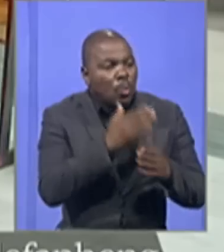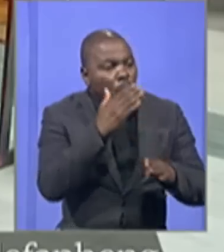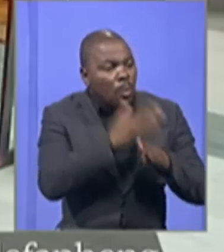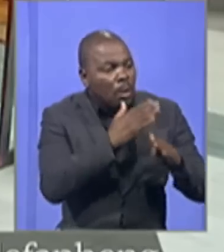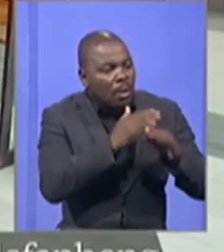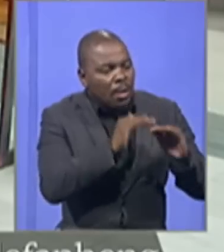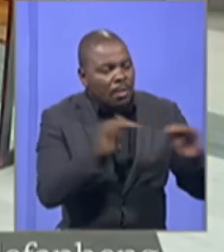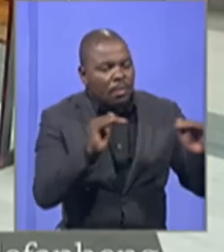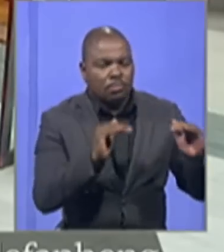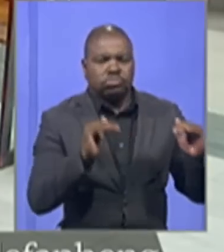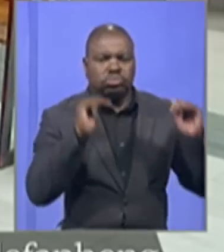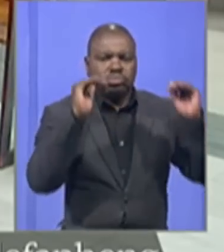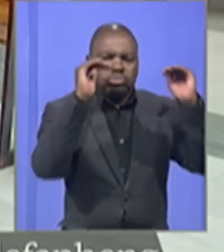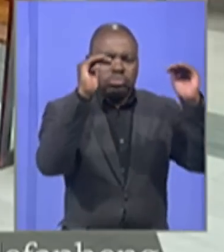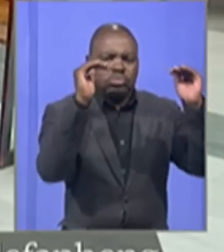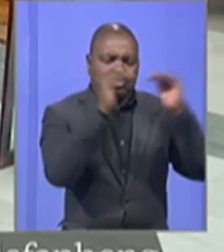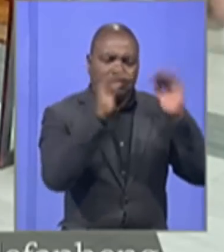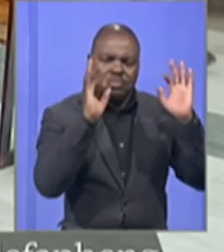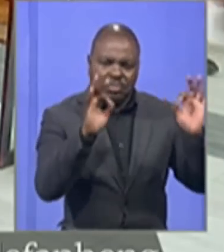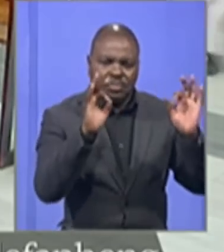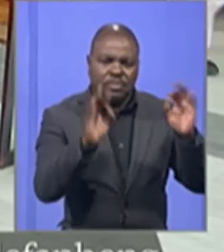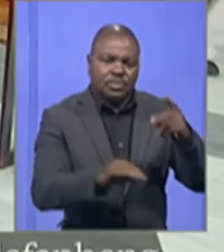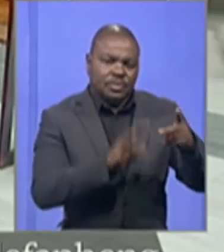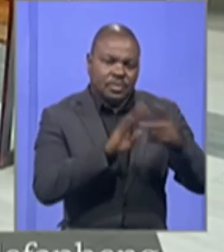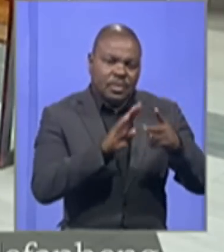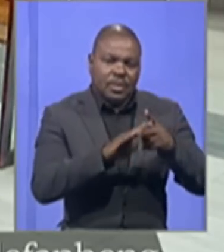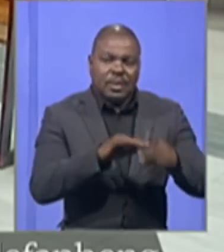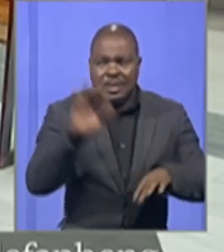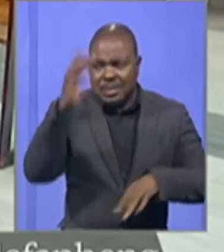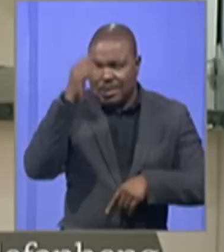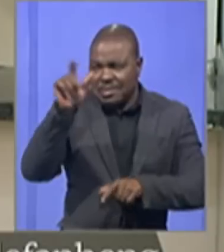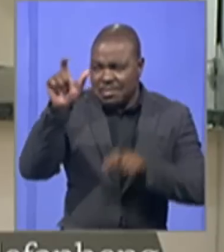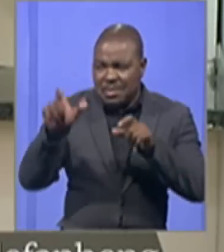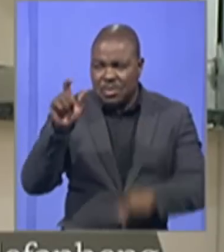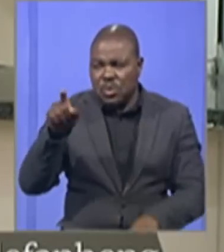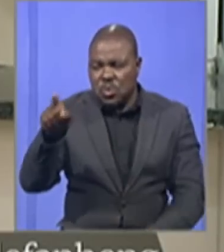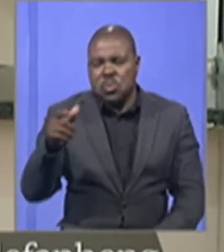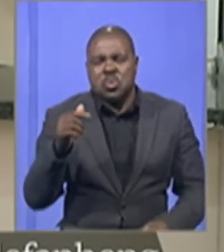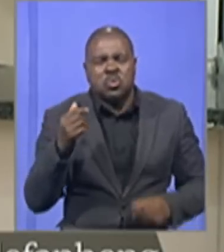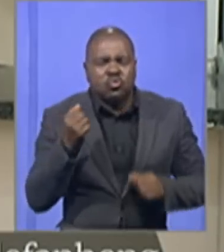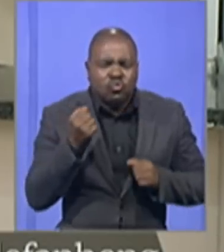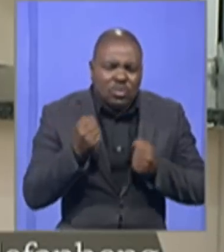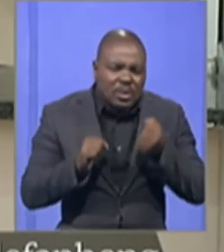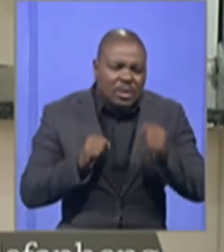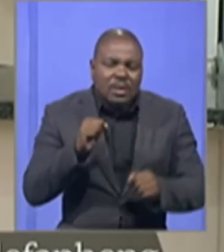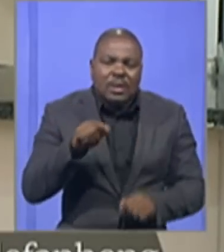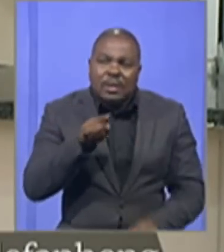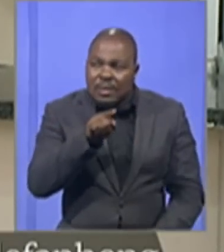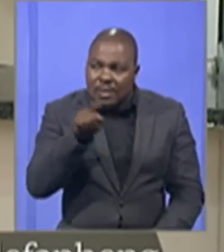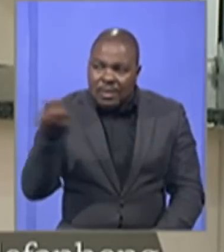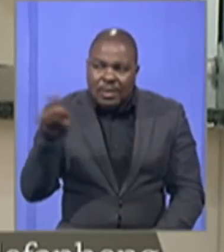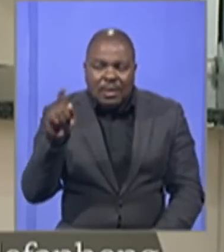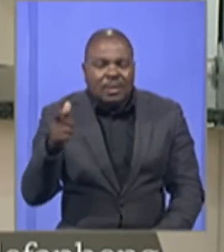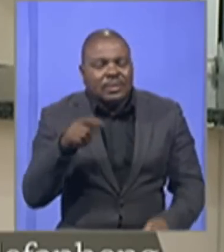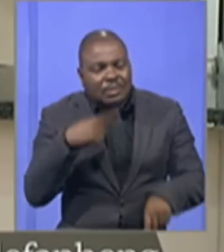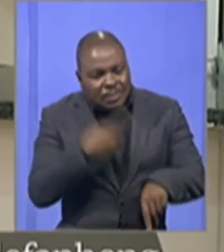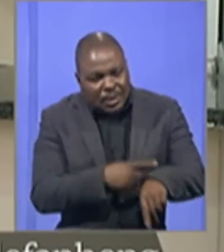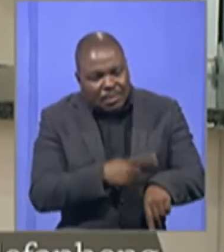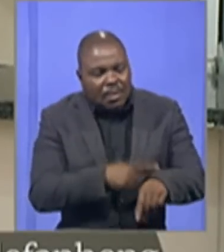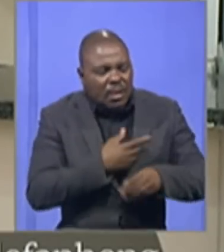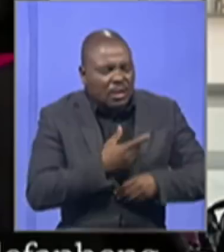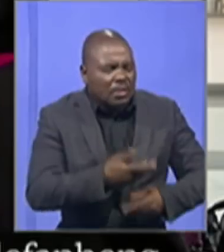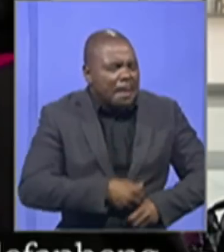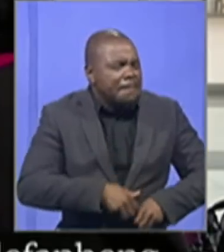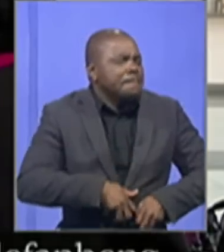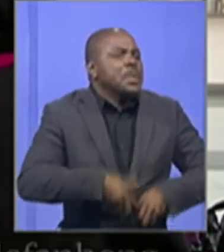loketseng le hore ba etse hloko ho imelwa ha bakudi e leng se bakang hore ba ntshetse bohloko ba bona ho basebeletsi le basebeletsi